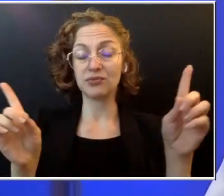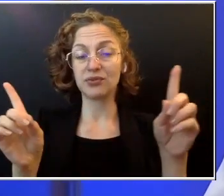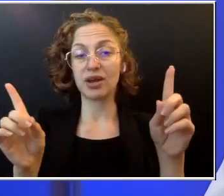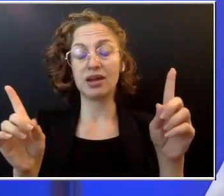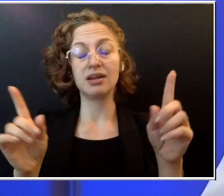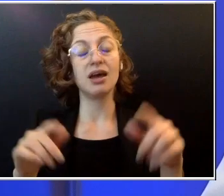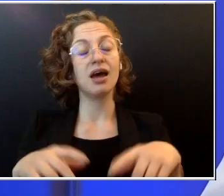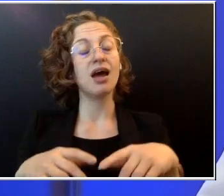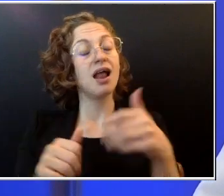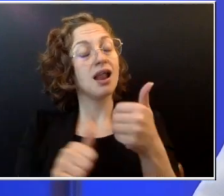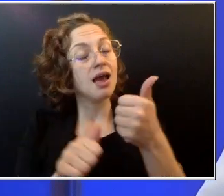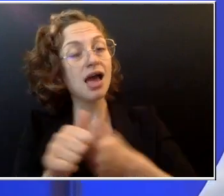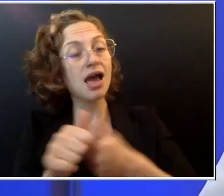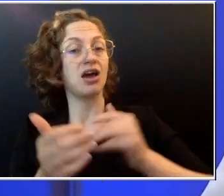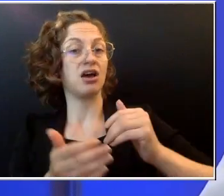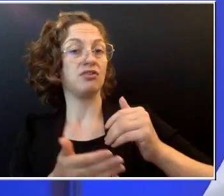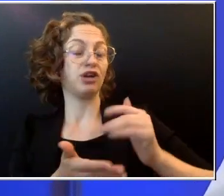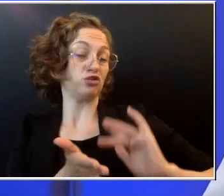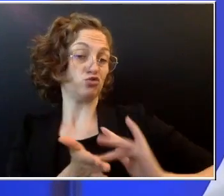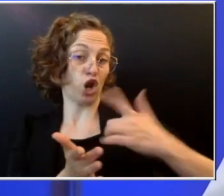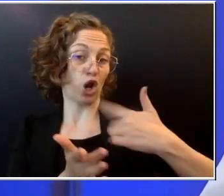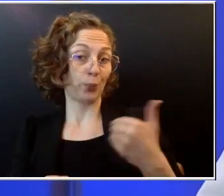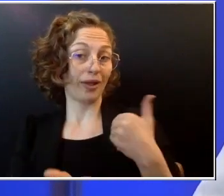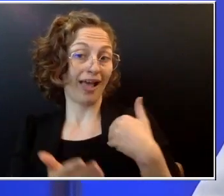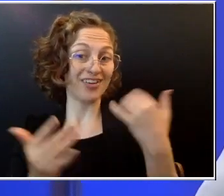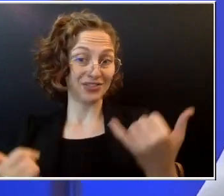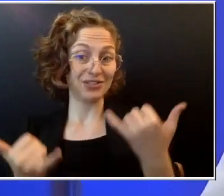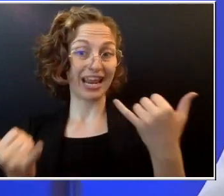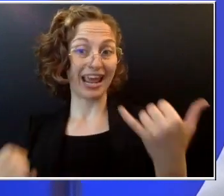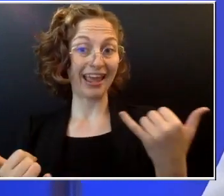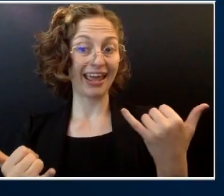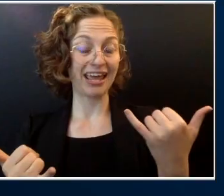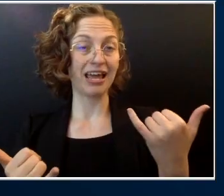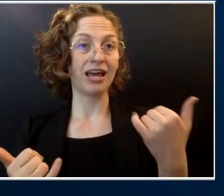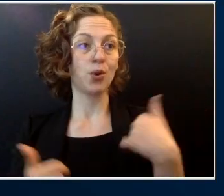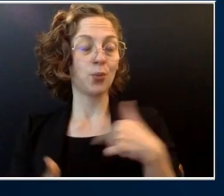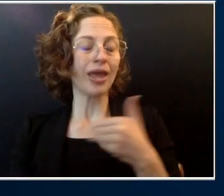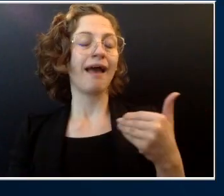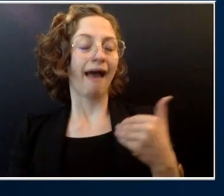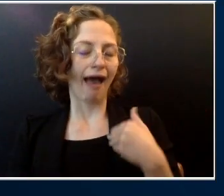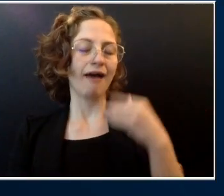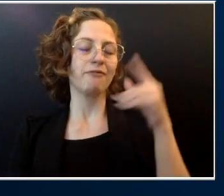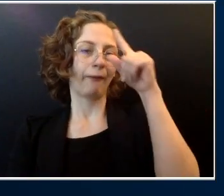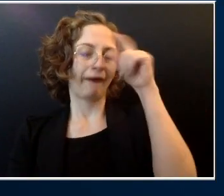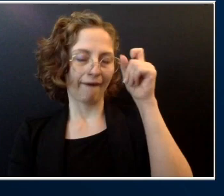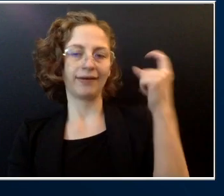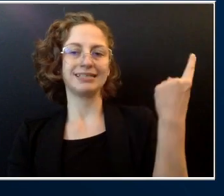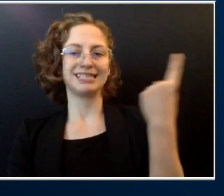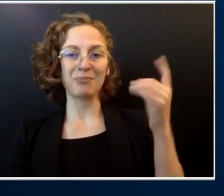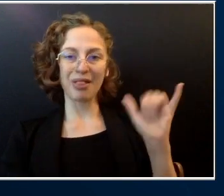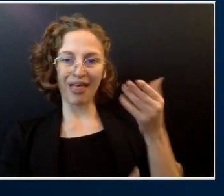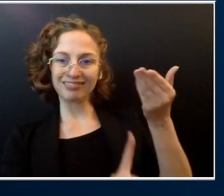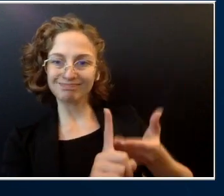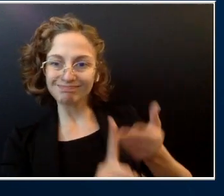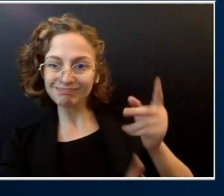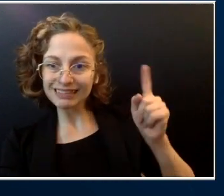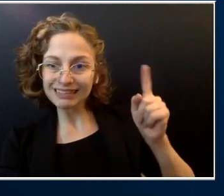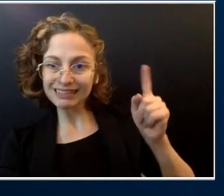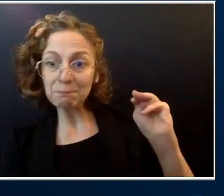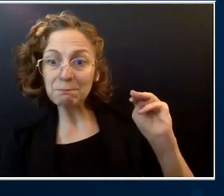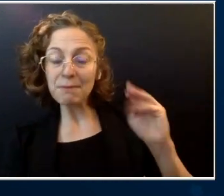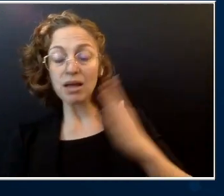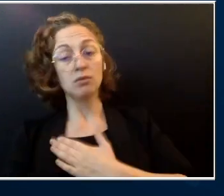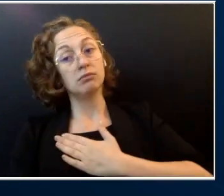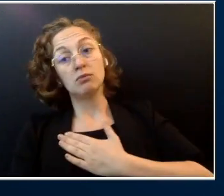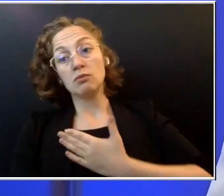to us because somebody like Tim was willing to take a risk and be selfless and participate in